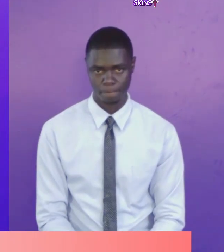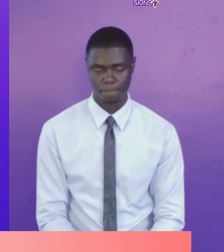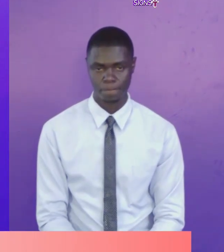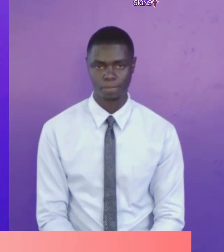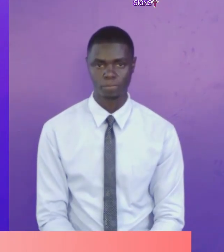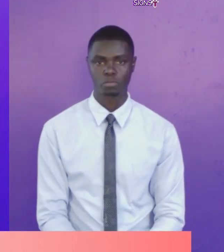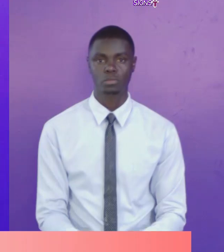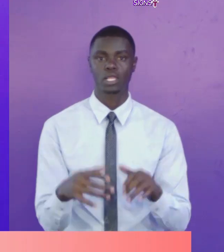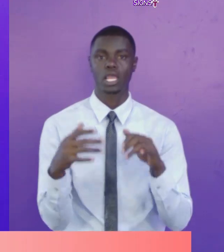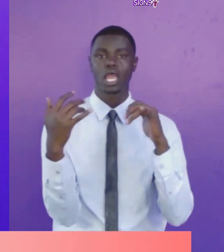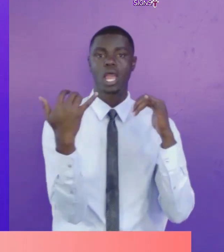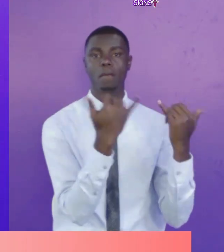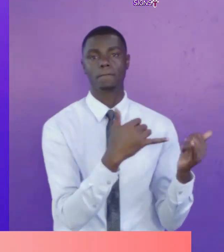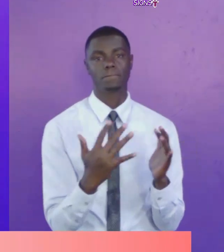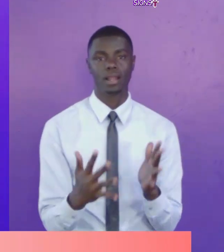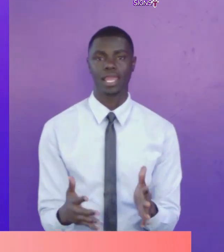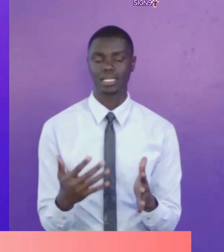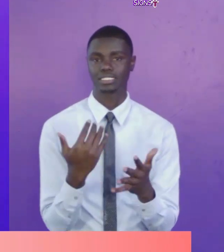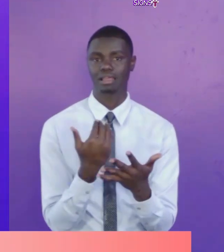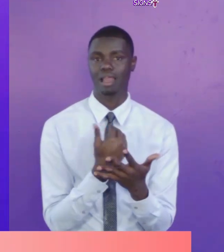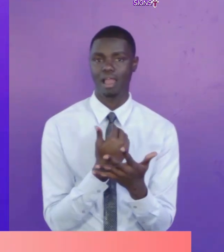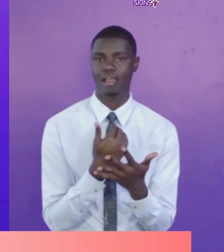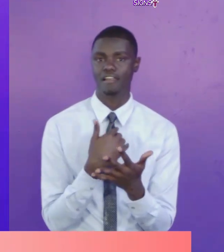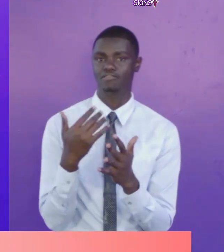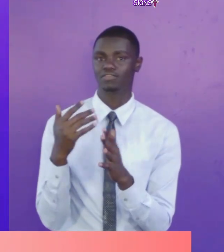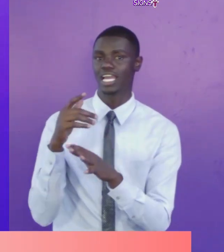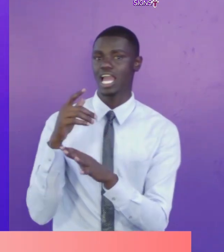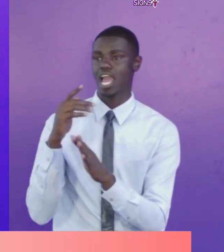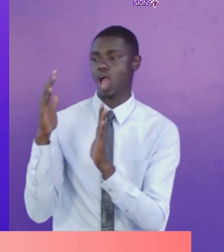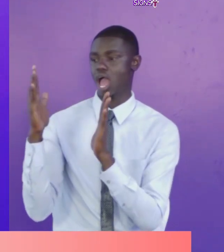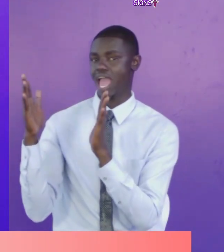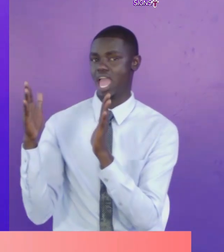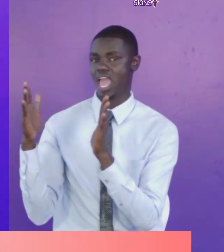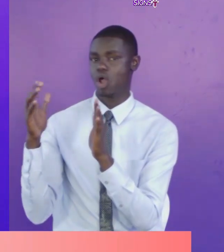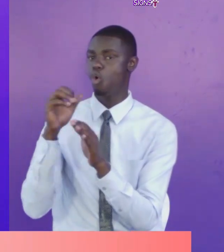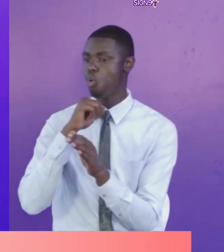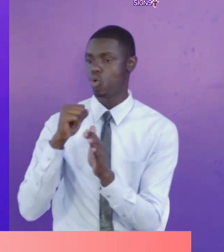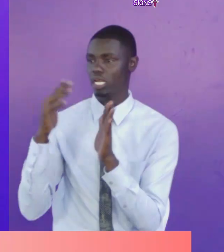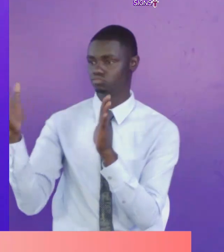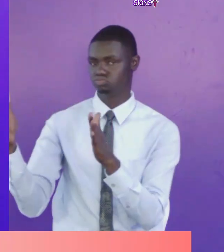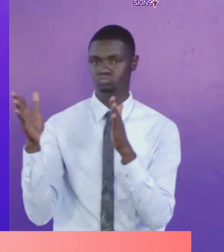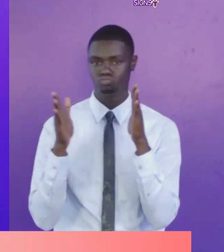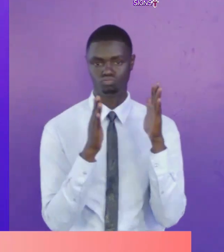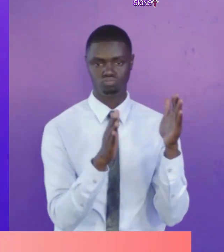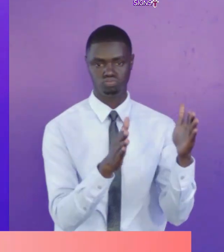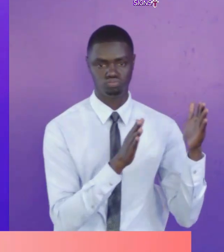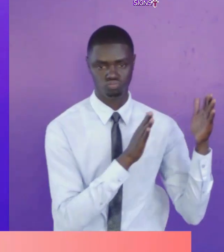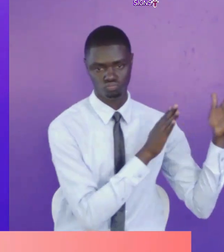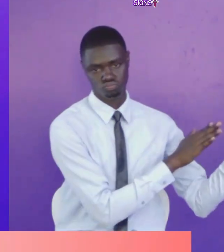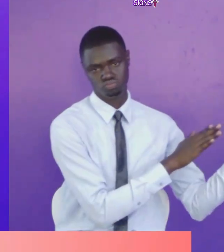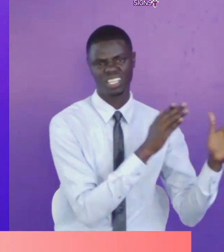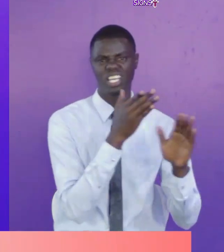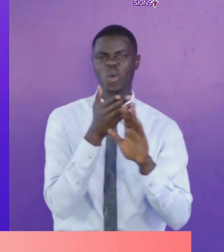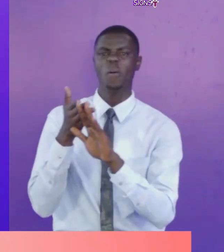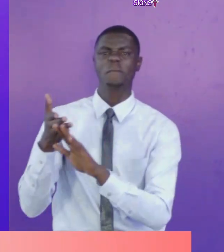players have errors Yeah. for them to shine. Of course, before kina Messi came,